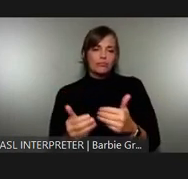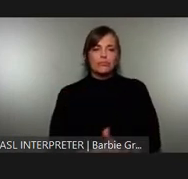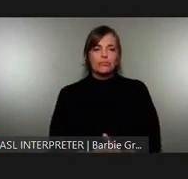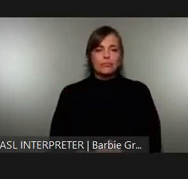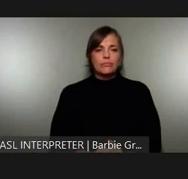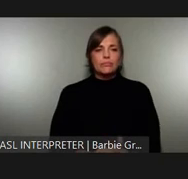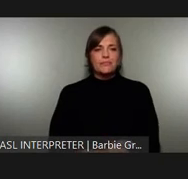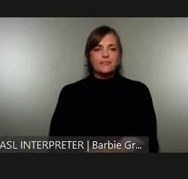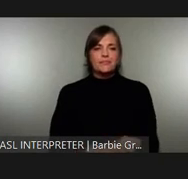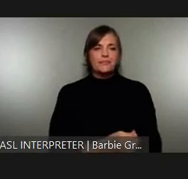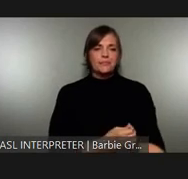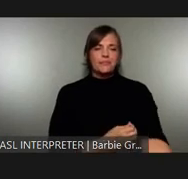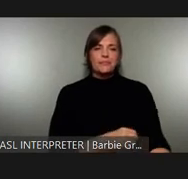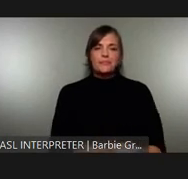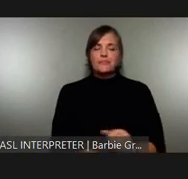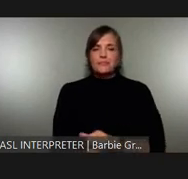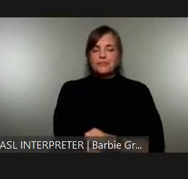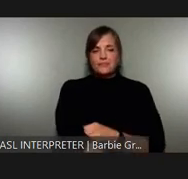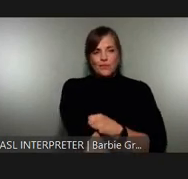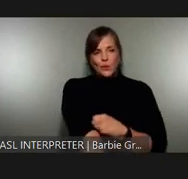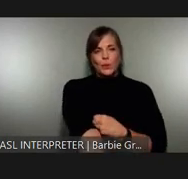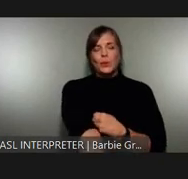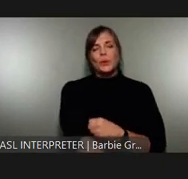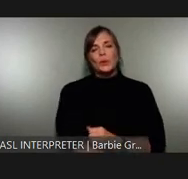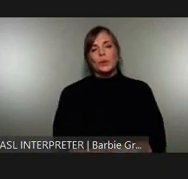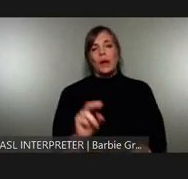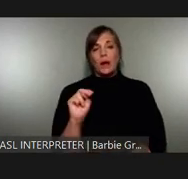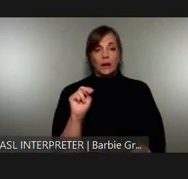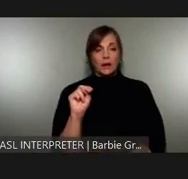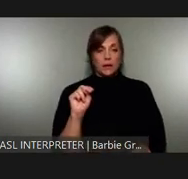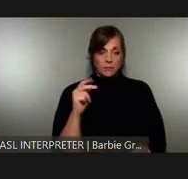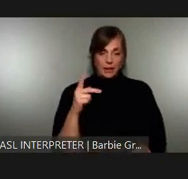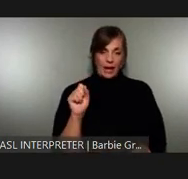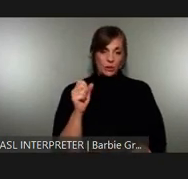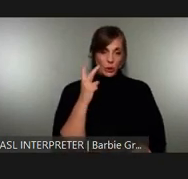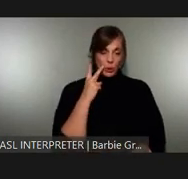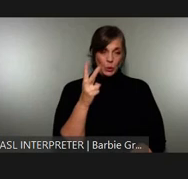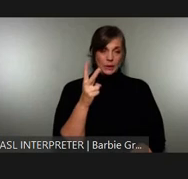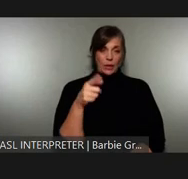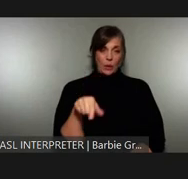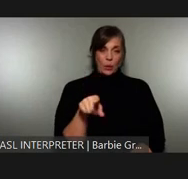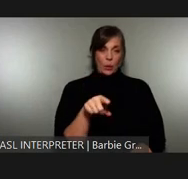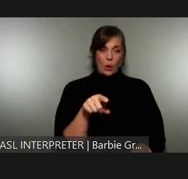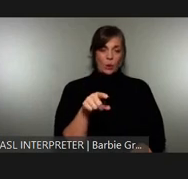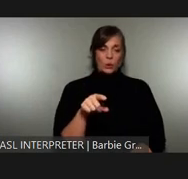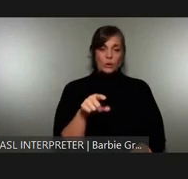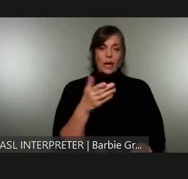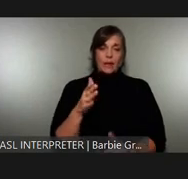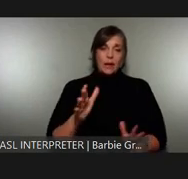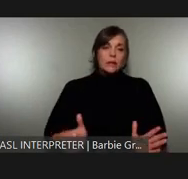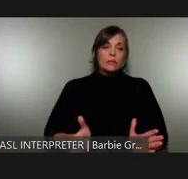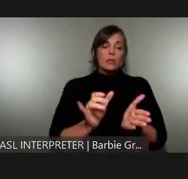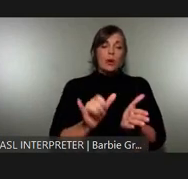this concept of the Net Promoter Score. And you can see here the percentage of promoters on a scale of